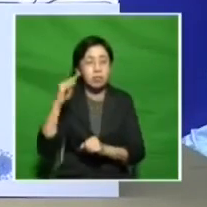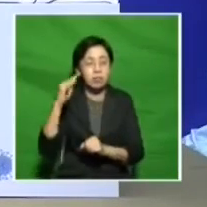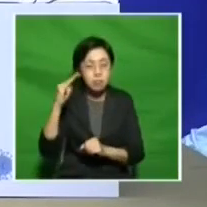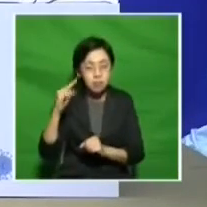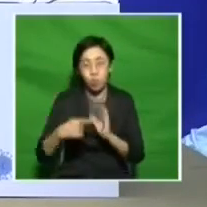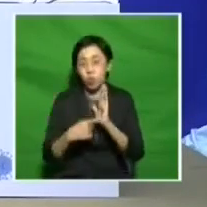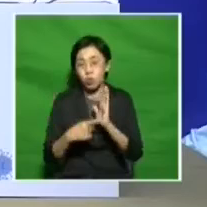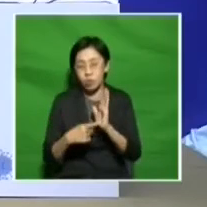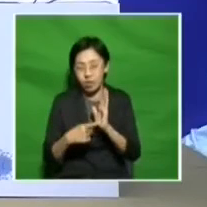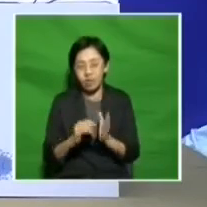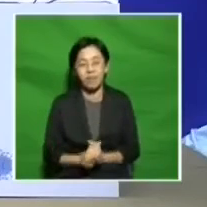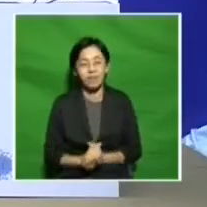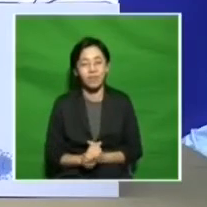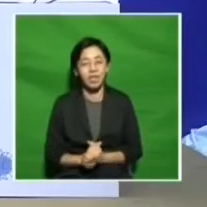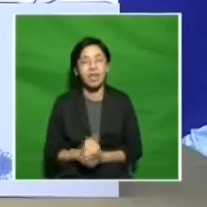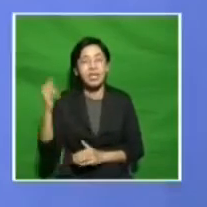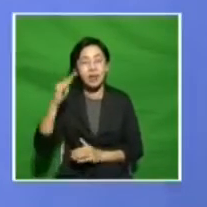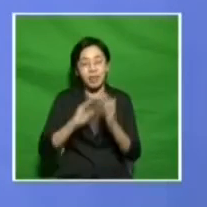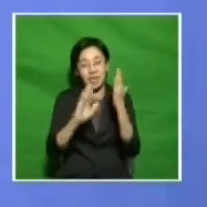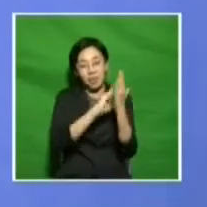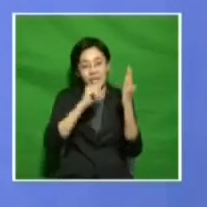the following measures.